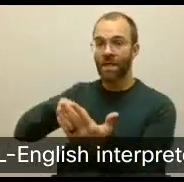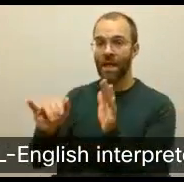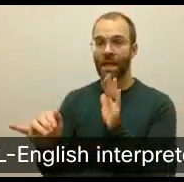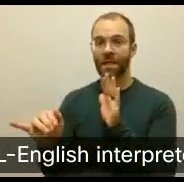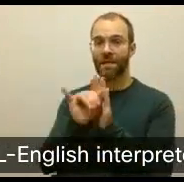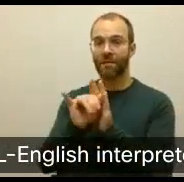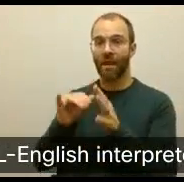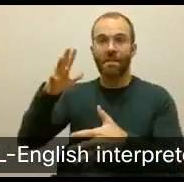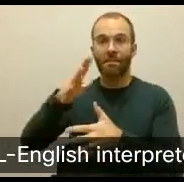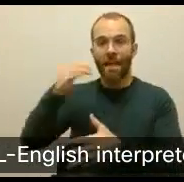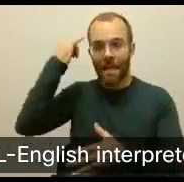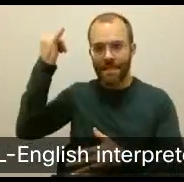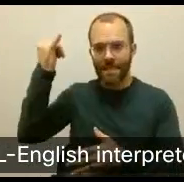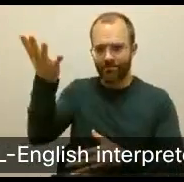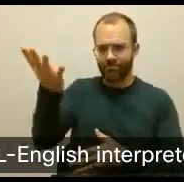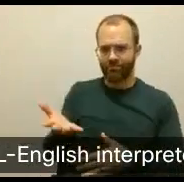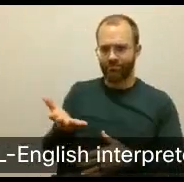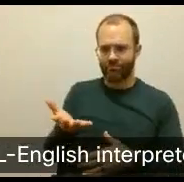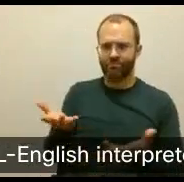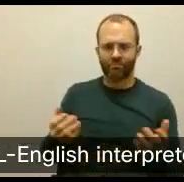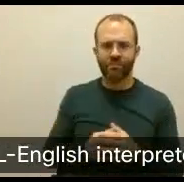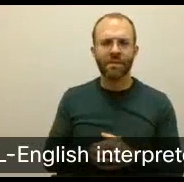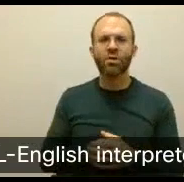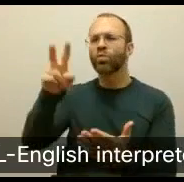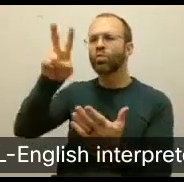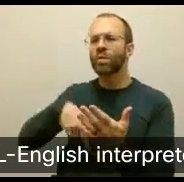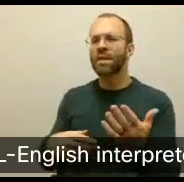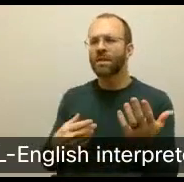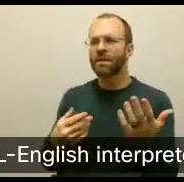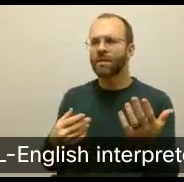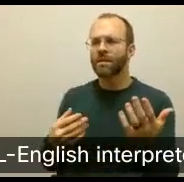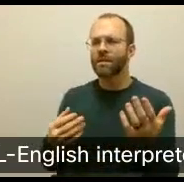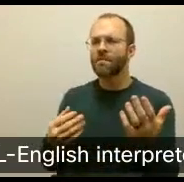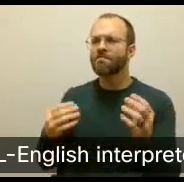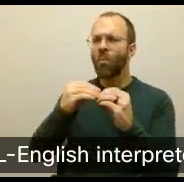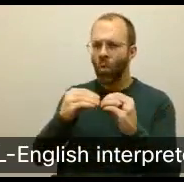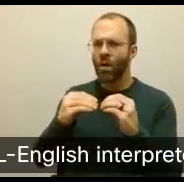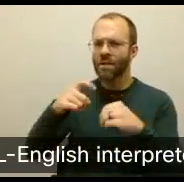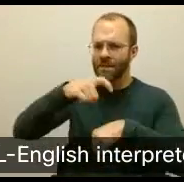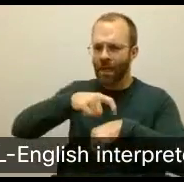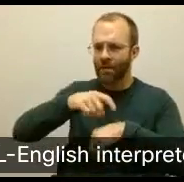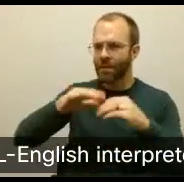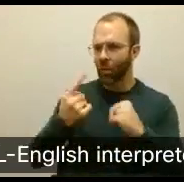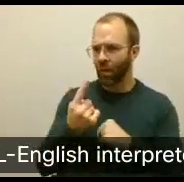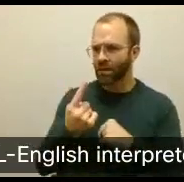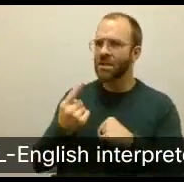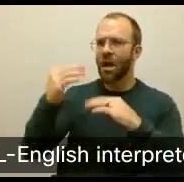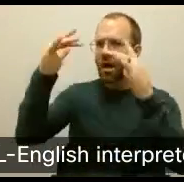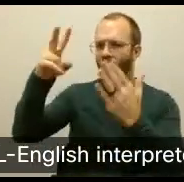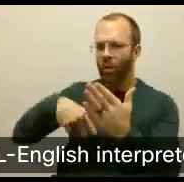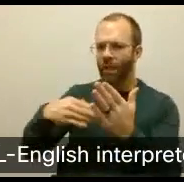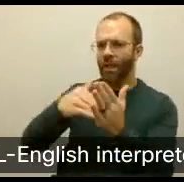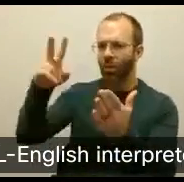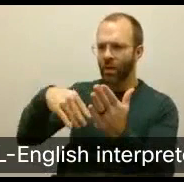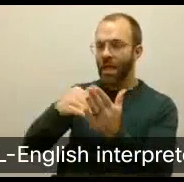main idea of the text. Read the text more than one time. If we haven't read and understood what the original text was